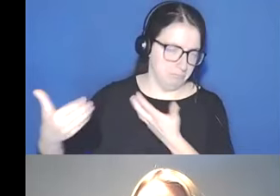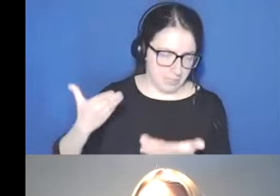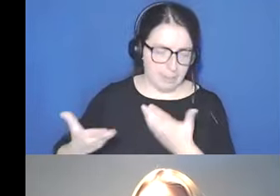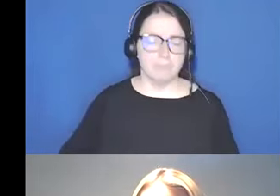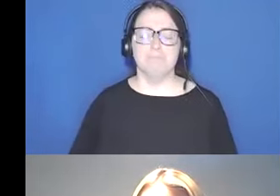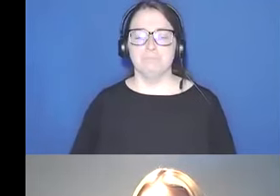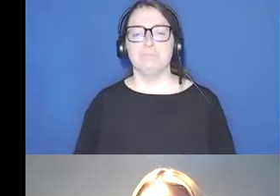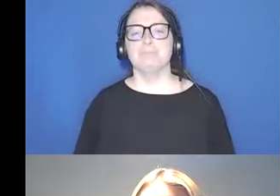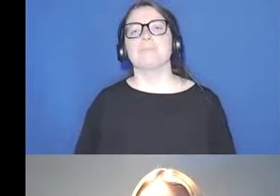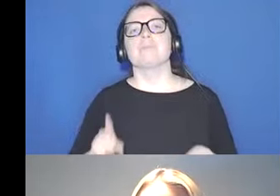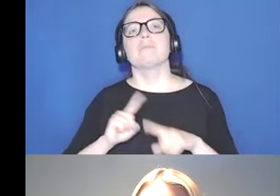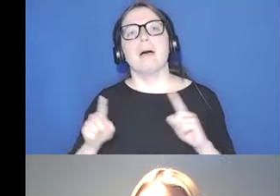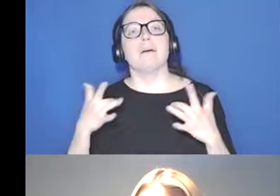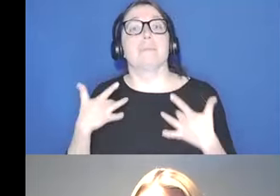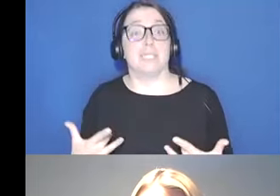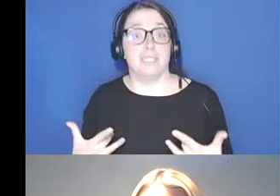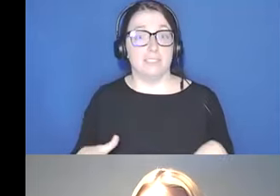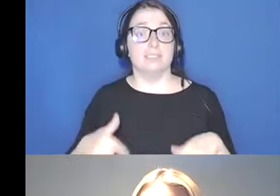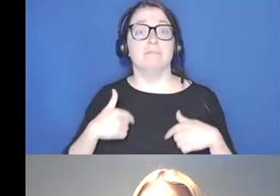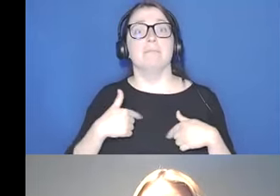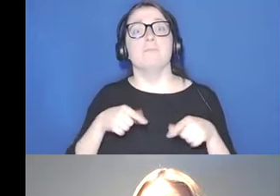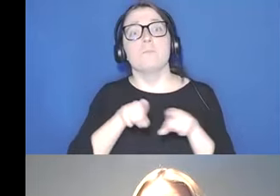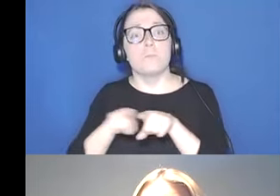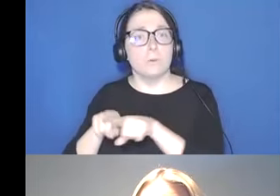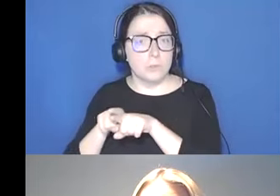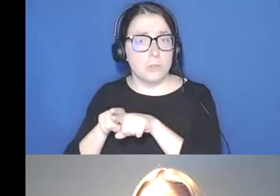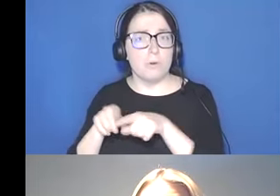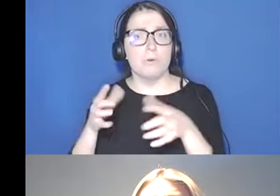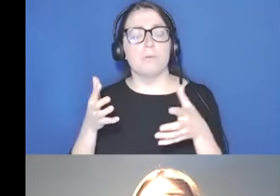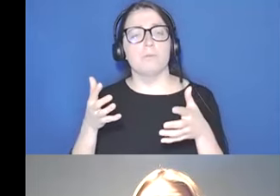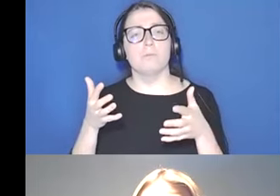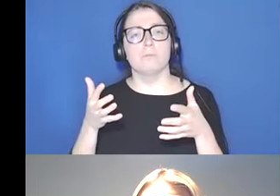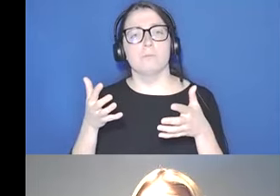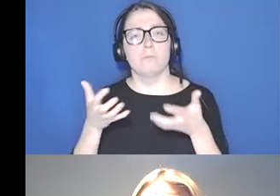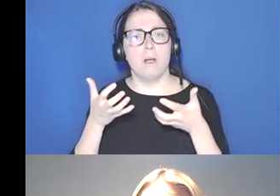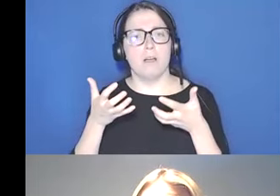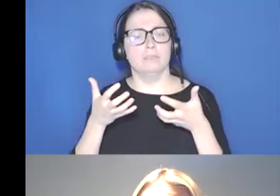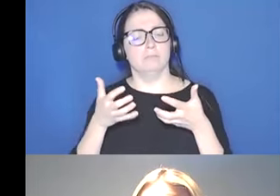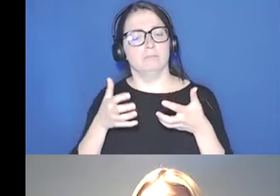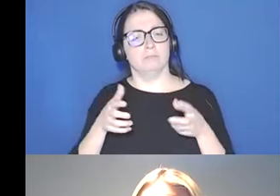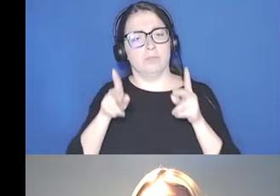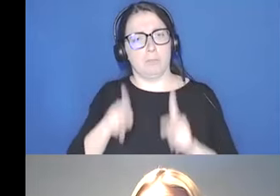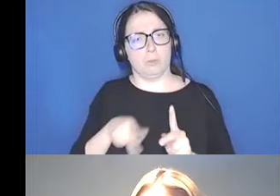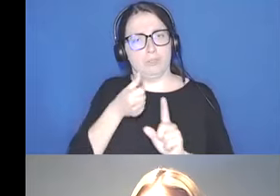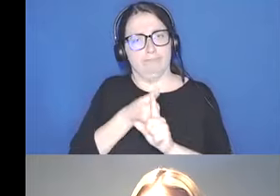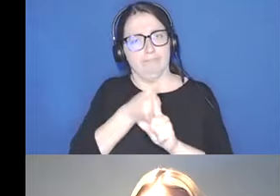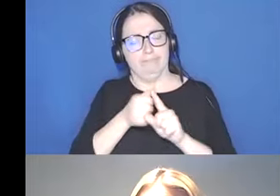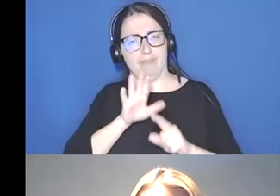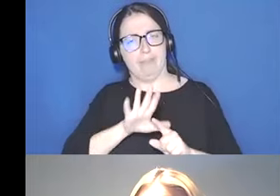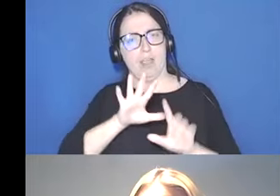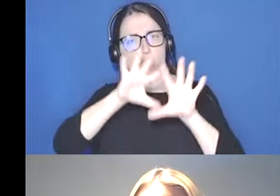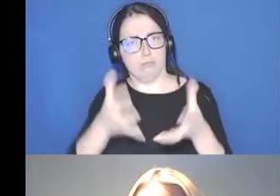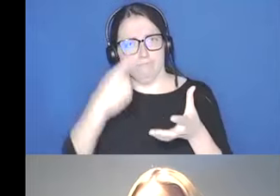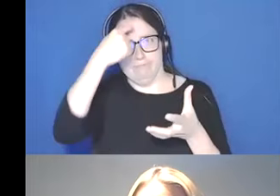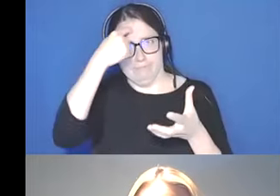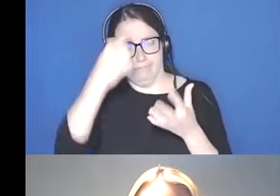also want to have an understanding of the individual's cognitive skills as well as their adaptive skills. So we